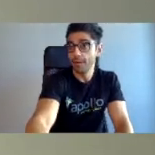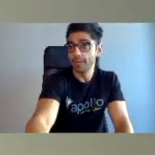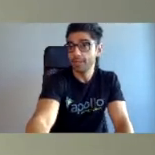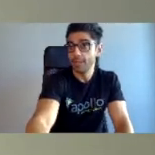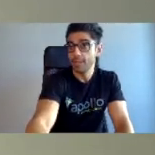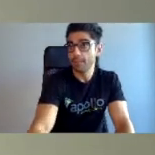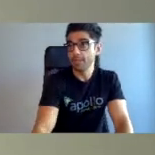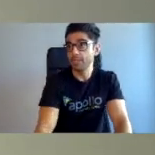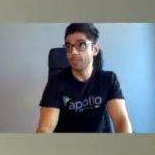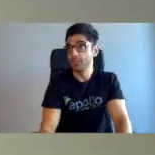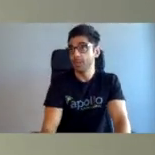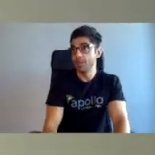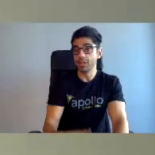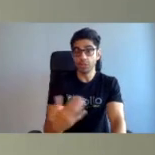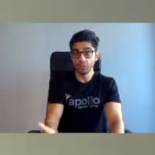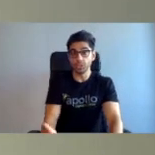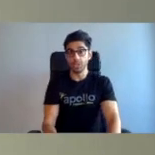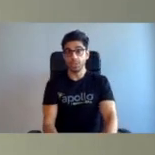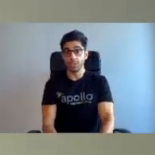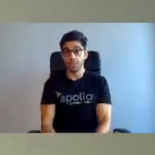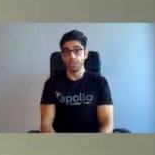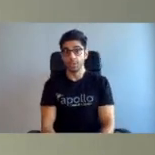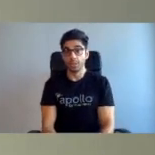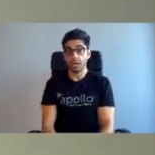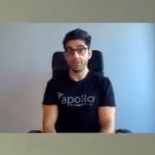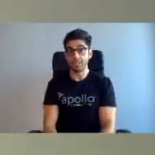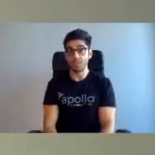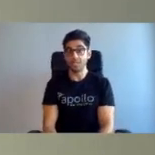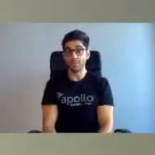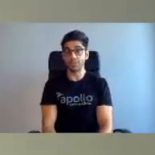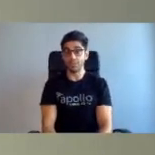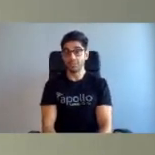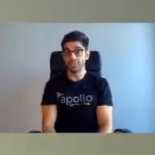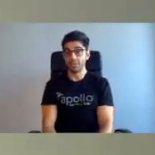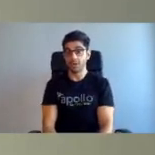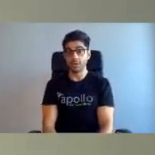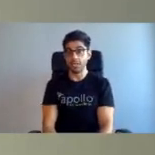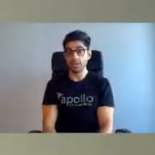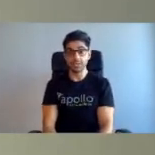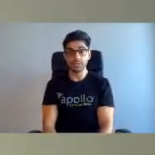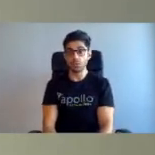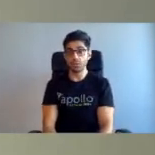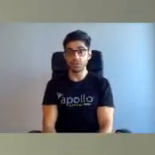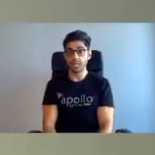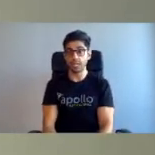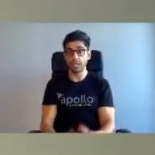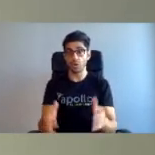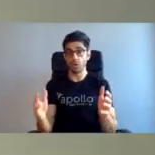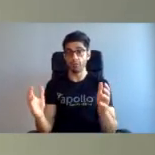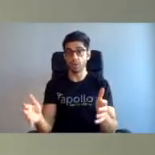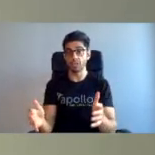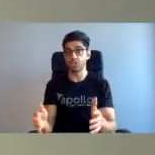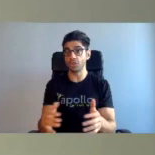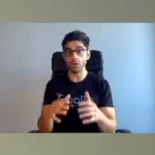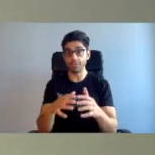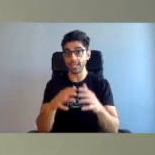All right, guys, that brings us to the conclusion of this week's episode. I want to thank you guys so much for sending in all